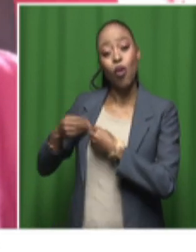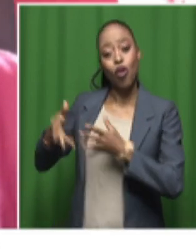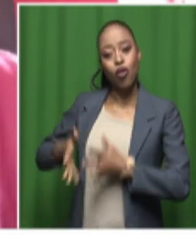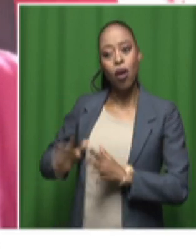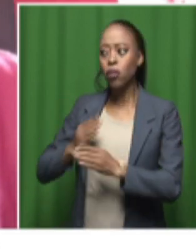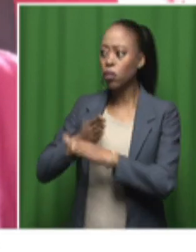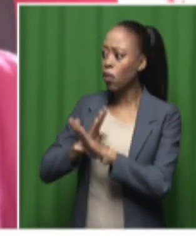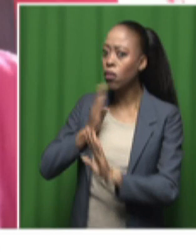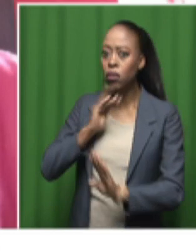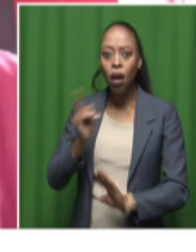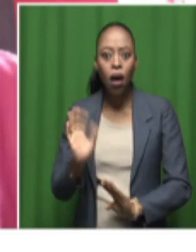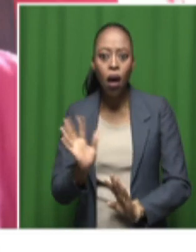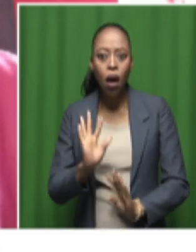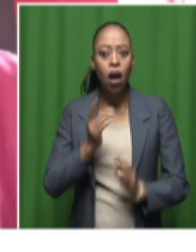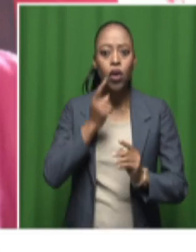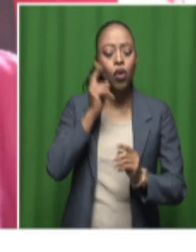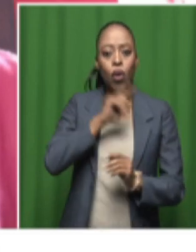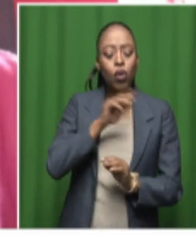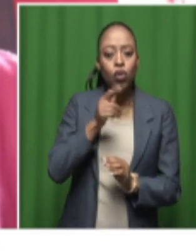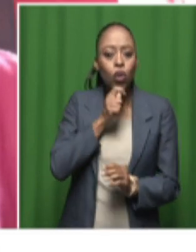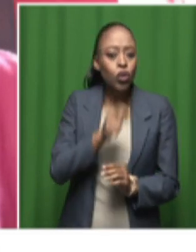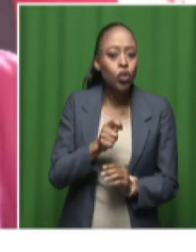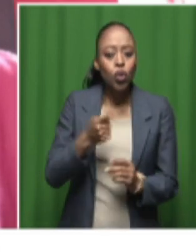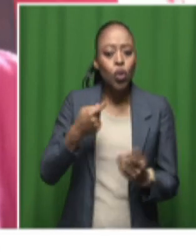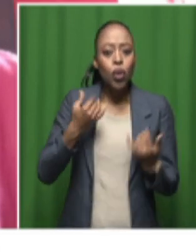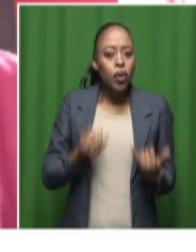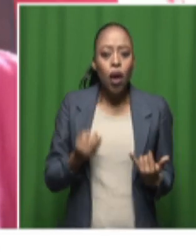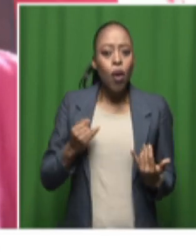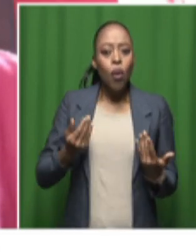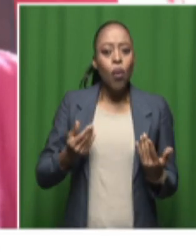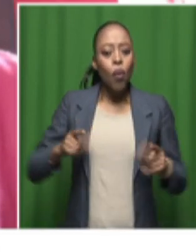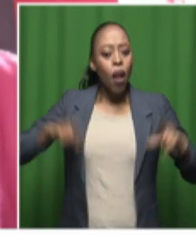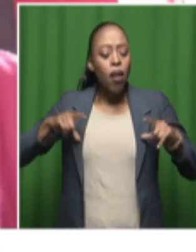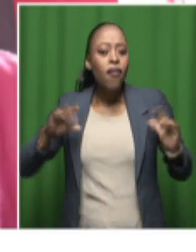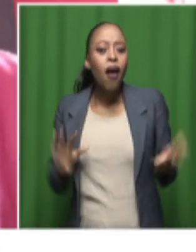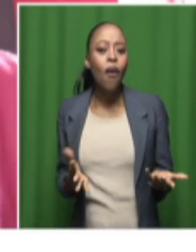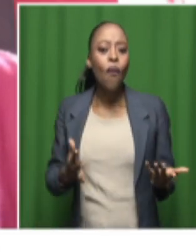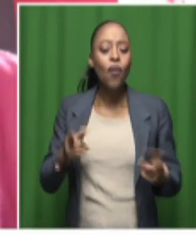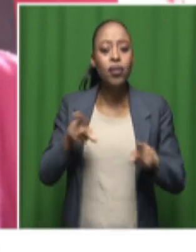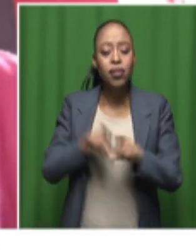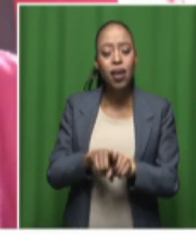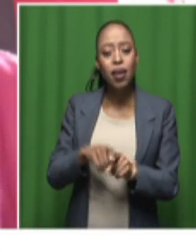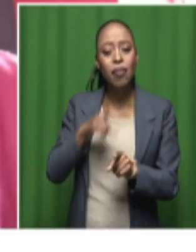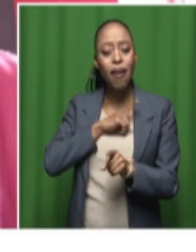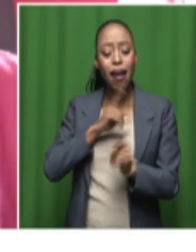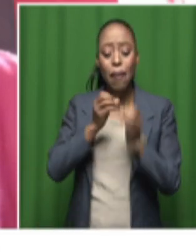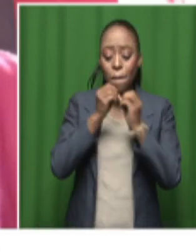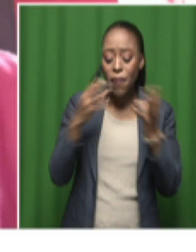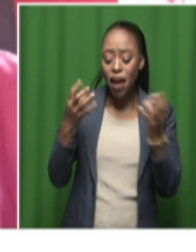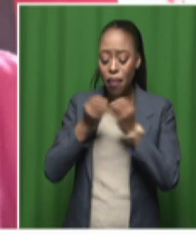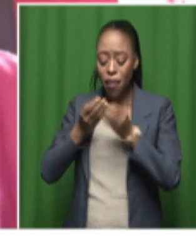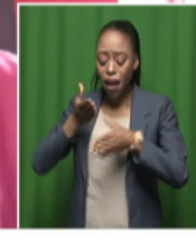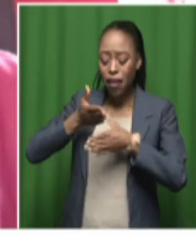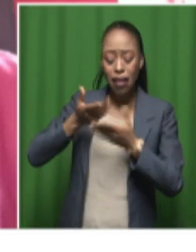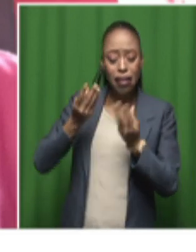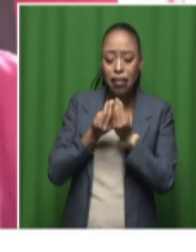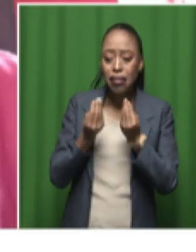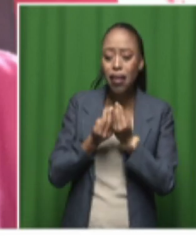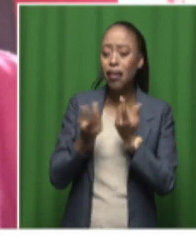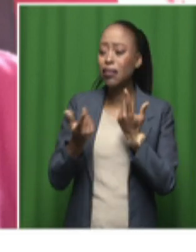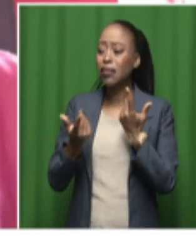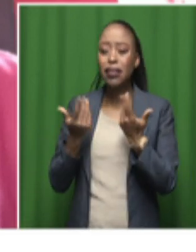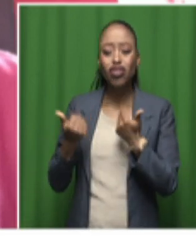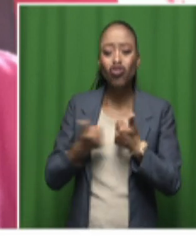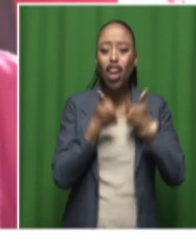say, no, that's not the case. How do you expect us to get by? Because at the end of the day, there's so much working against us